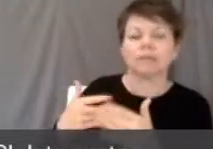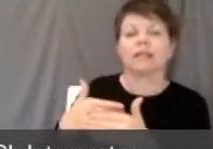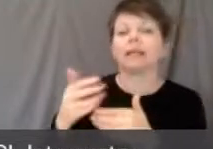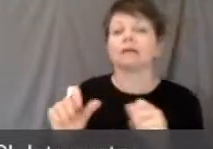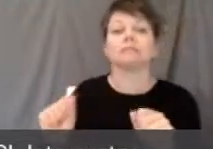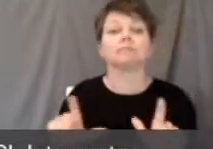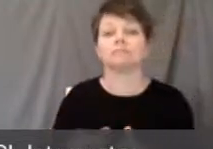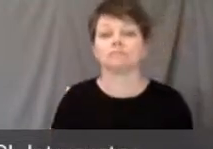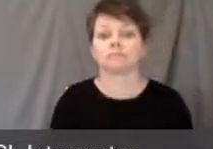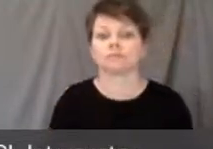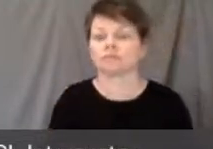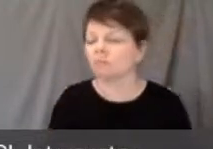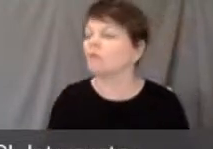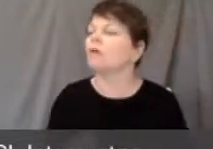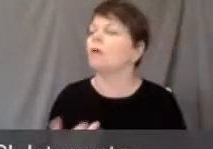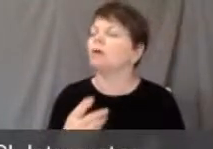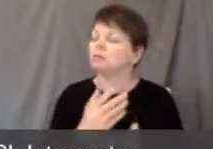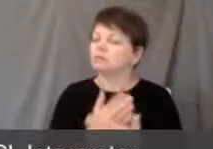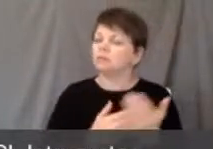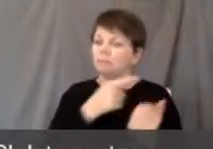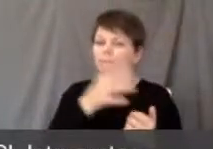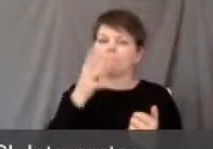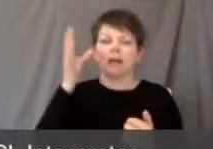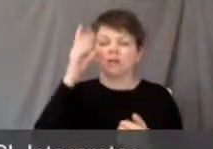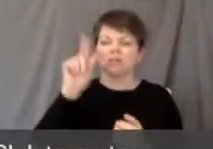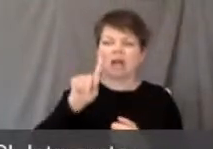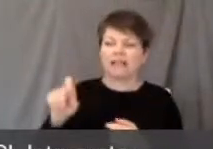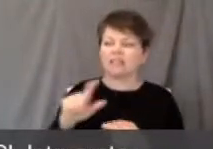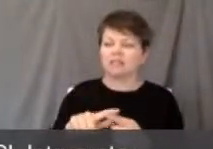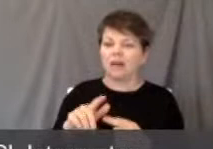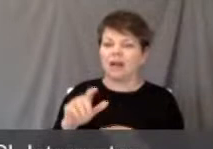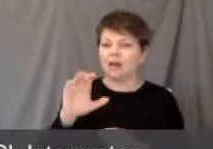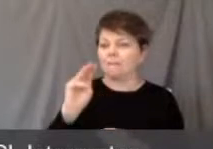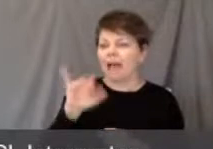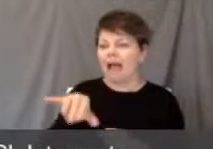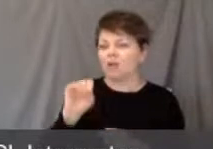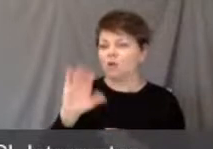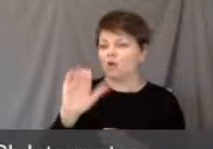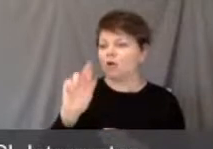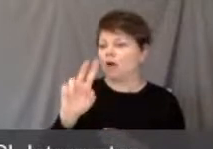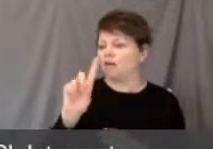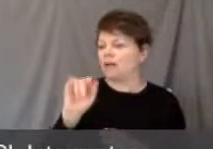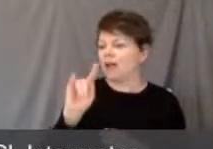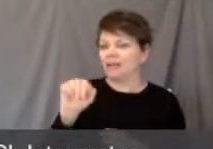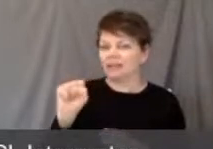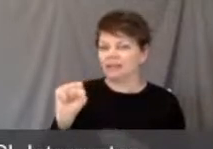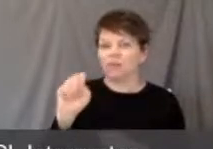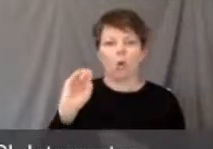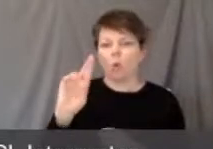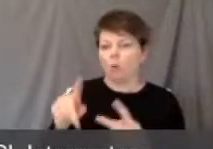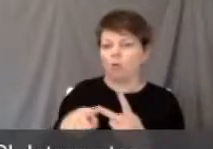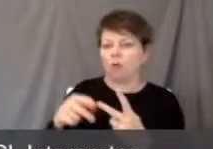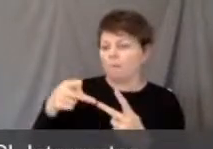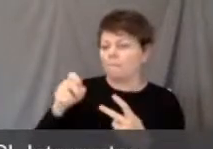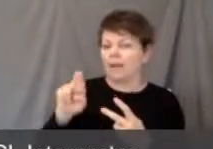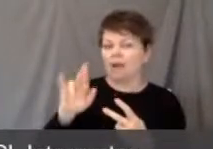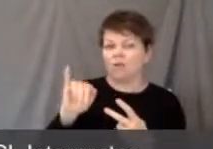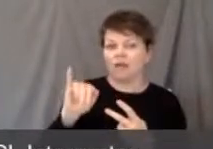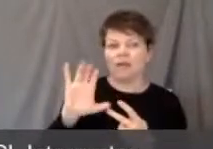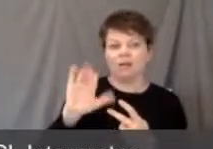So there's questions and concerns from parents about myocarditis or pericarditis. Can you explain what those are and what the risks might be?